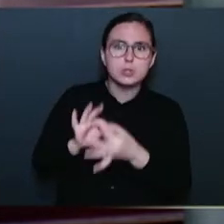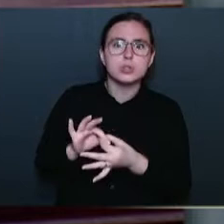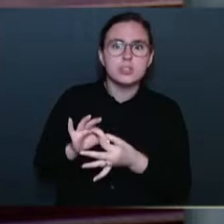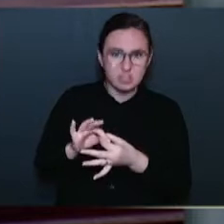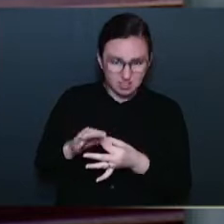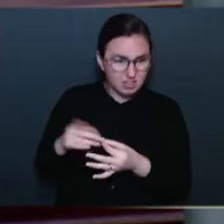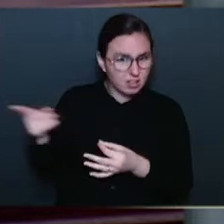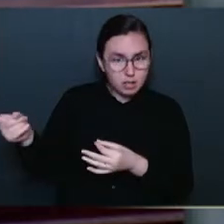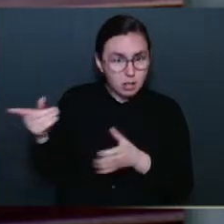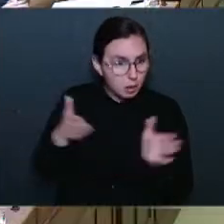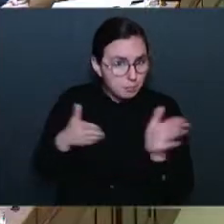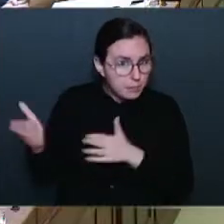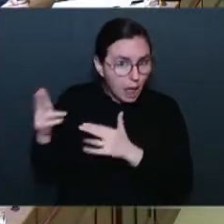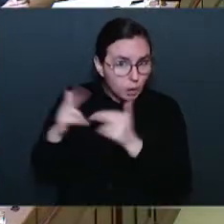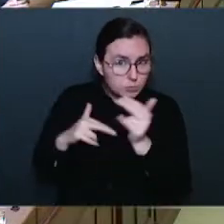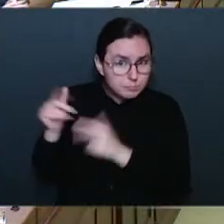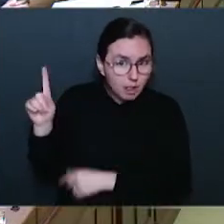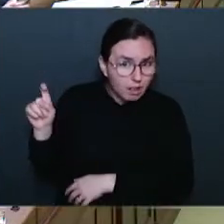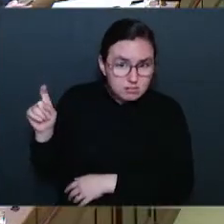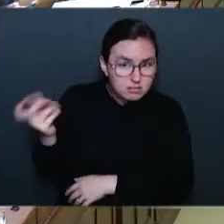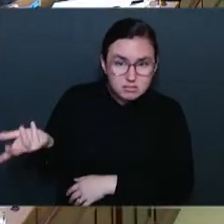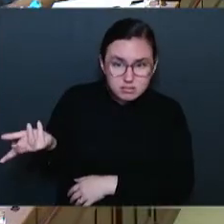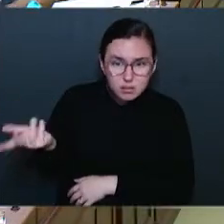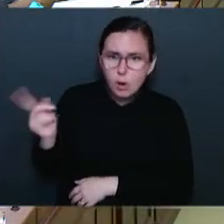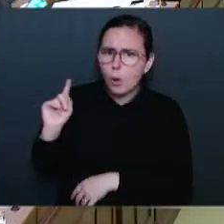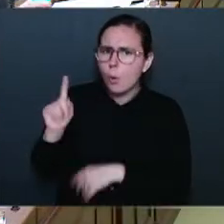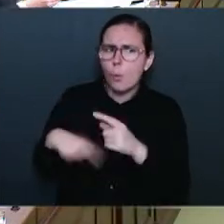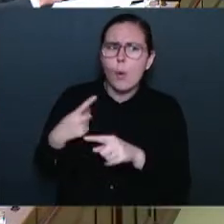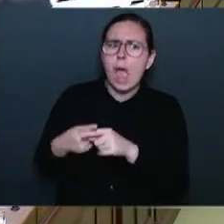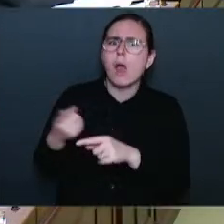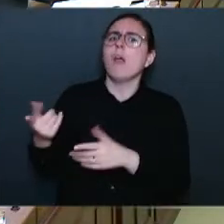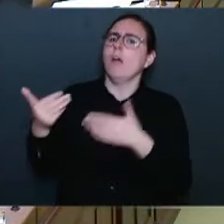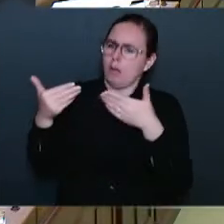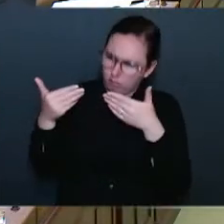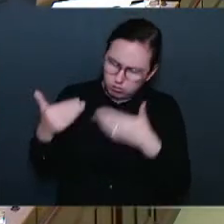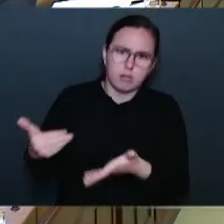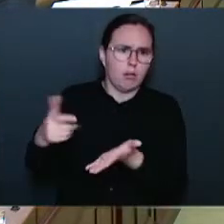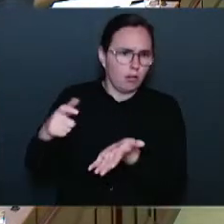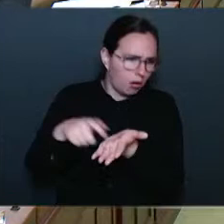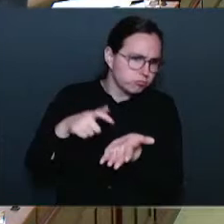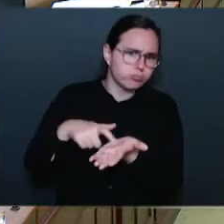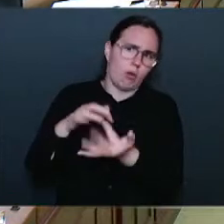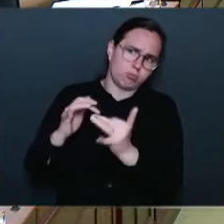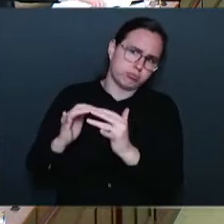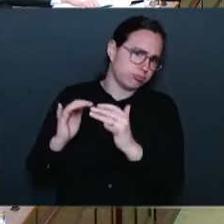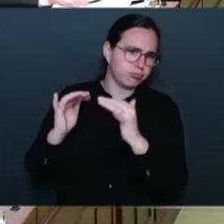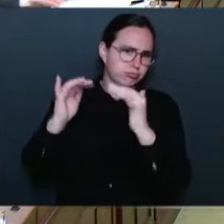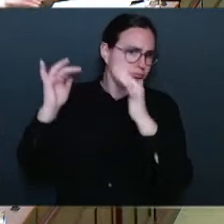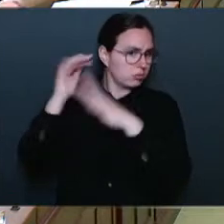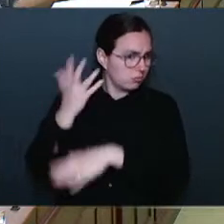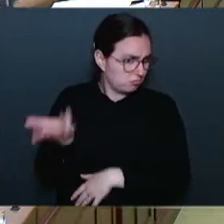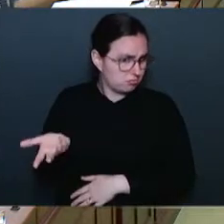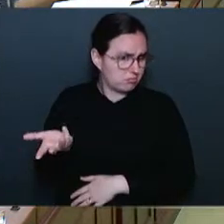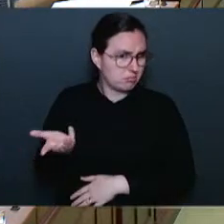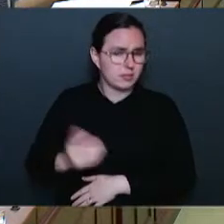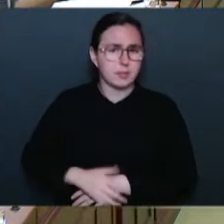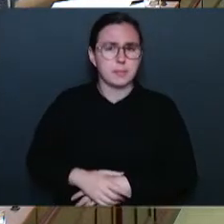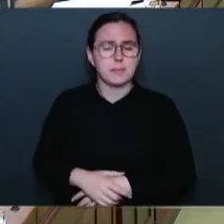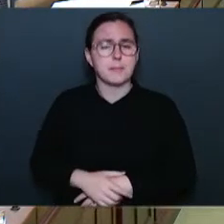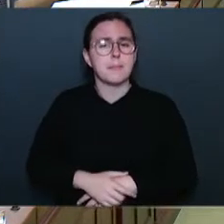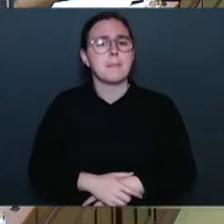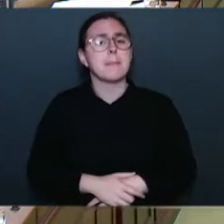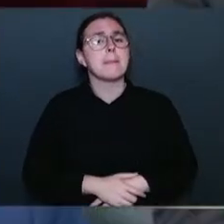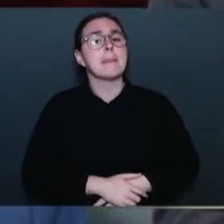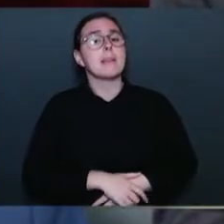formally start The Honorable the deputy Premier thank you Mr Speaker the 2022-2025